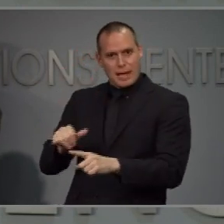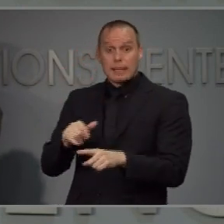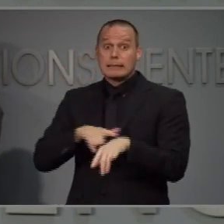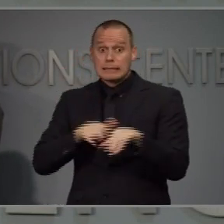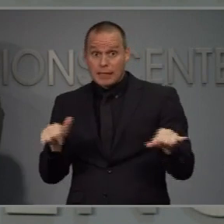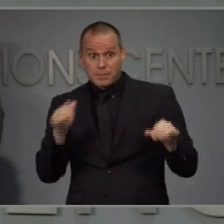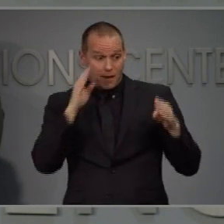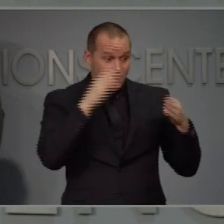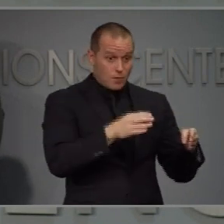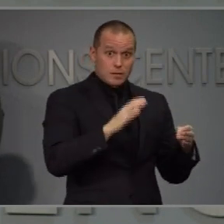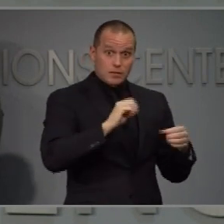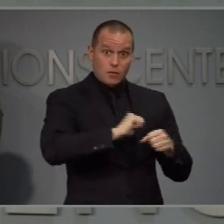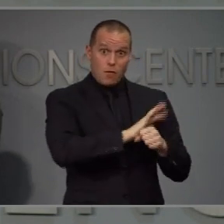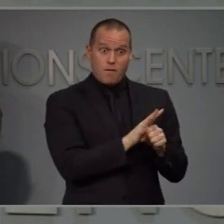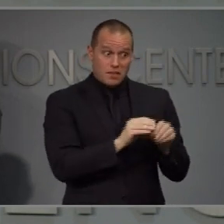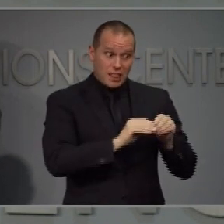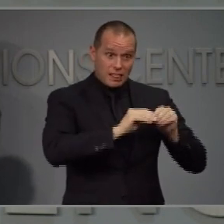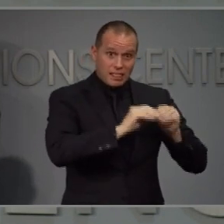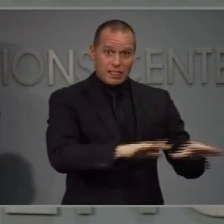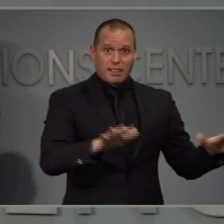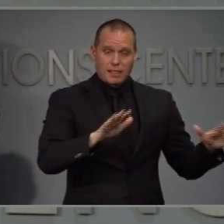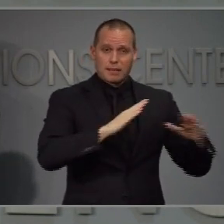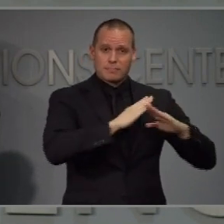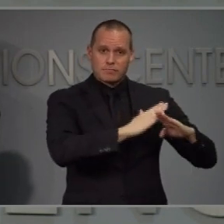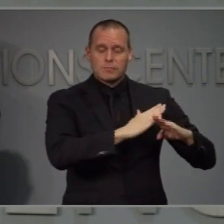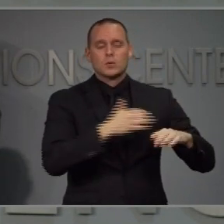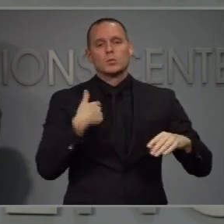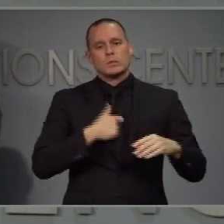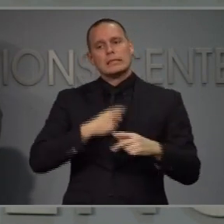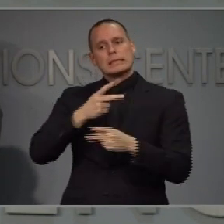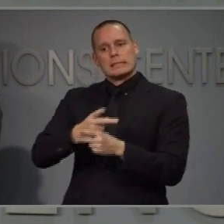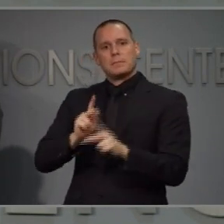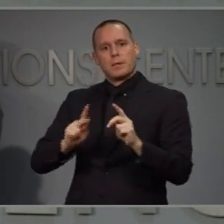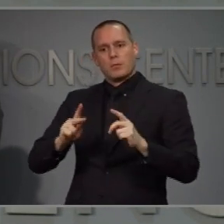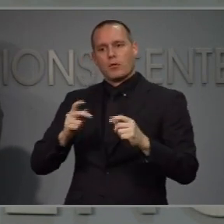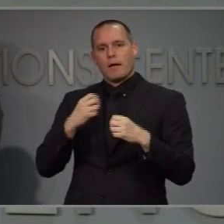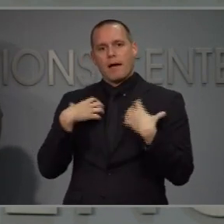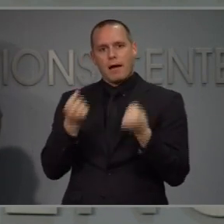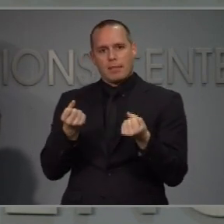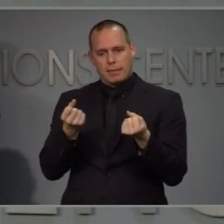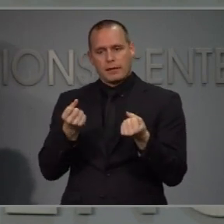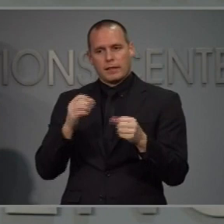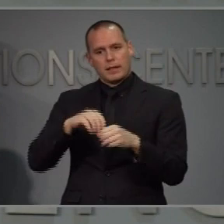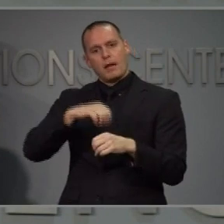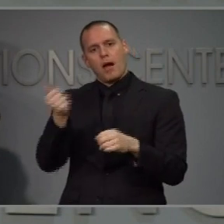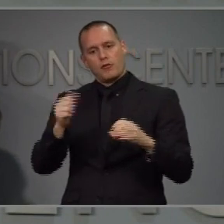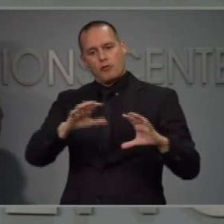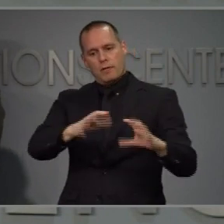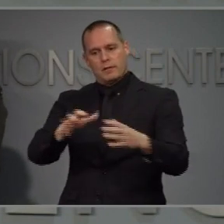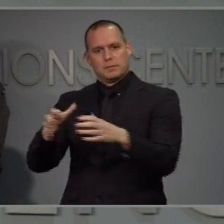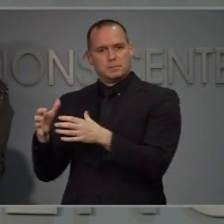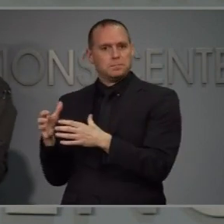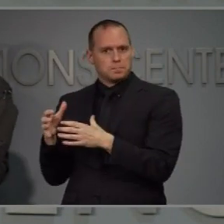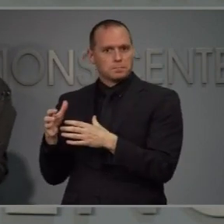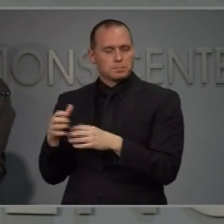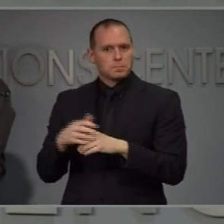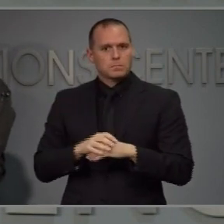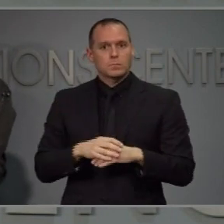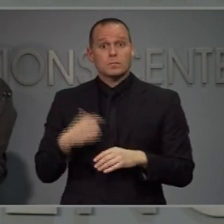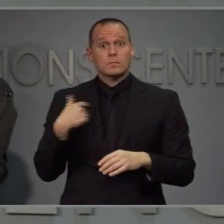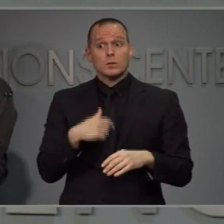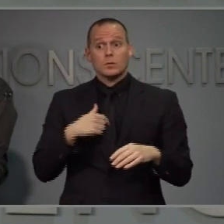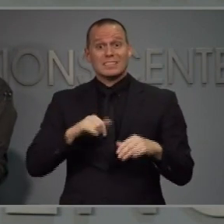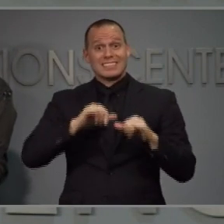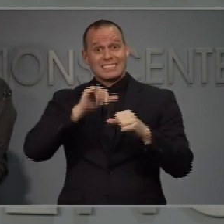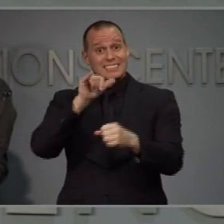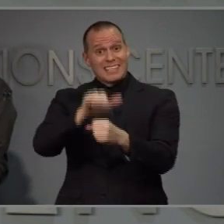of COVID-19 that we can keep people healthy in other ways, because when we're staying at home